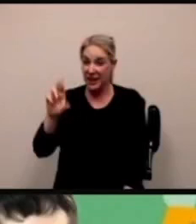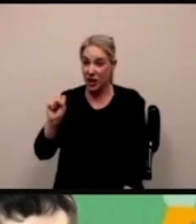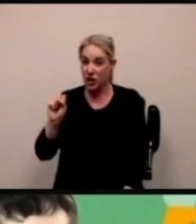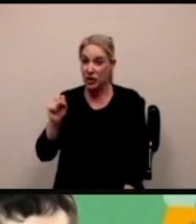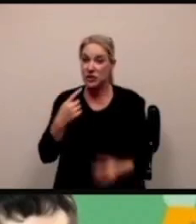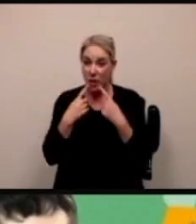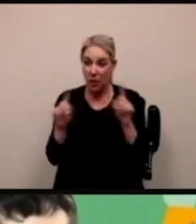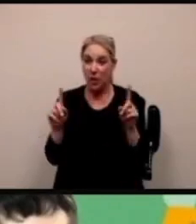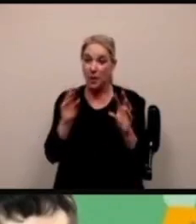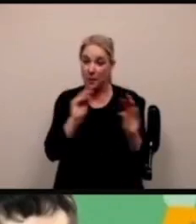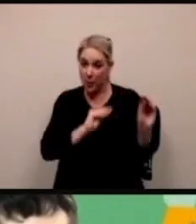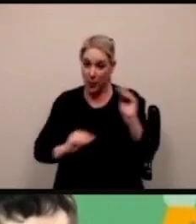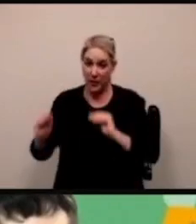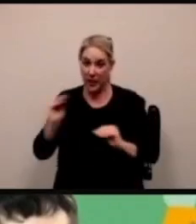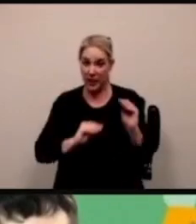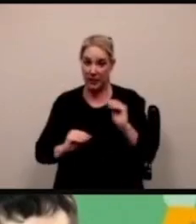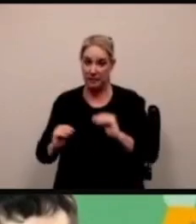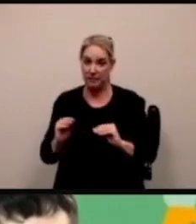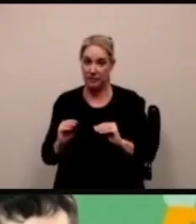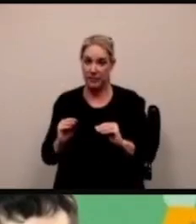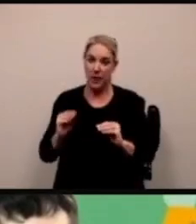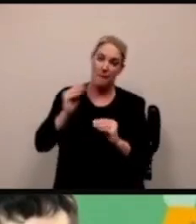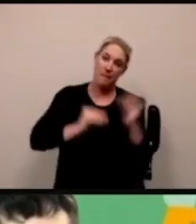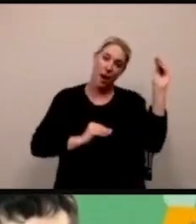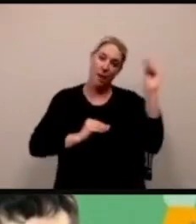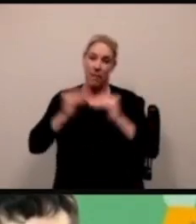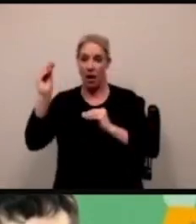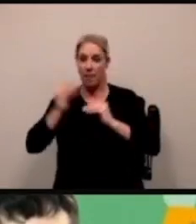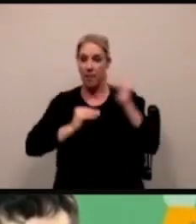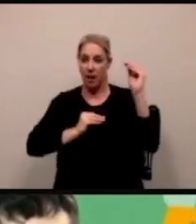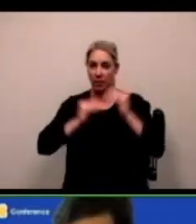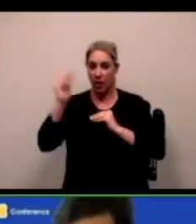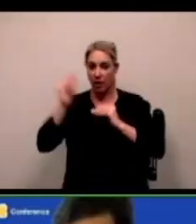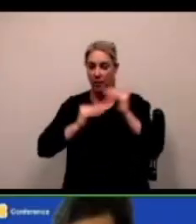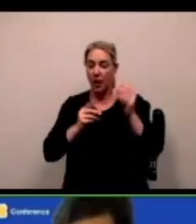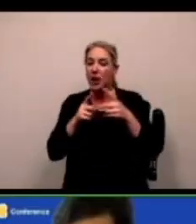there's kind of like bouncing off each other. We're starting to move.